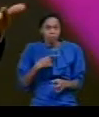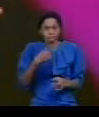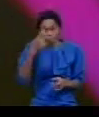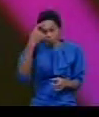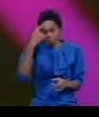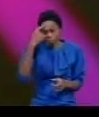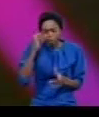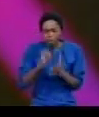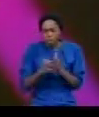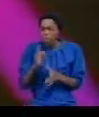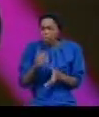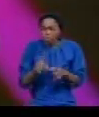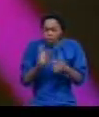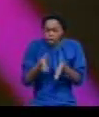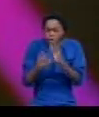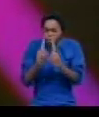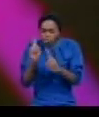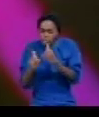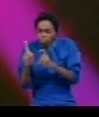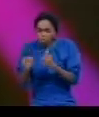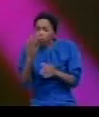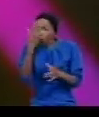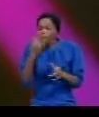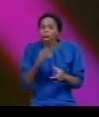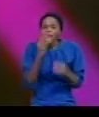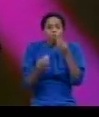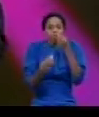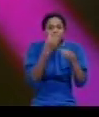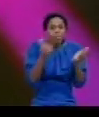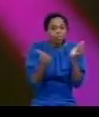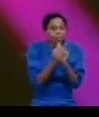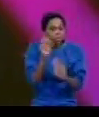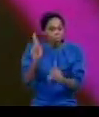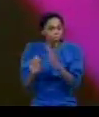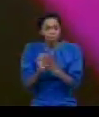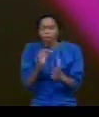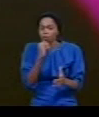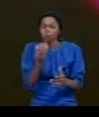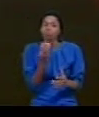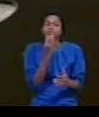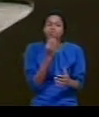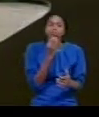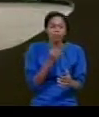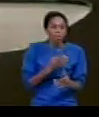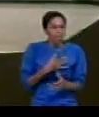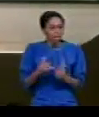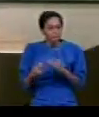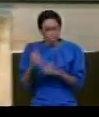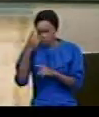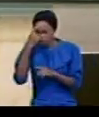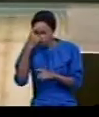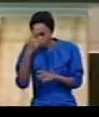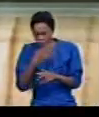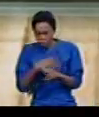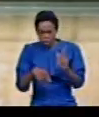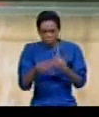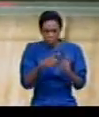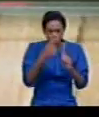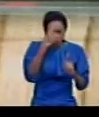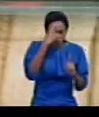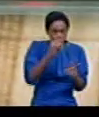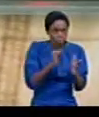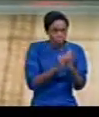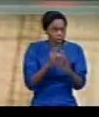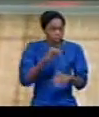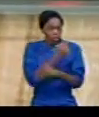I'm eating with the Gentiles. You know why? He thought, and they thought, the salvation of